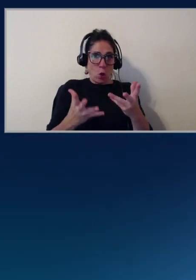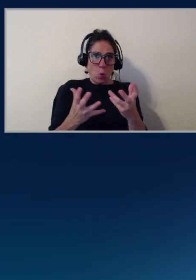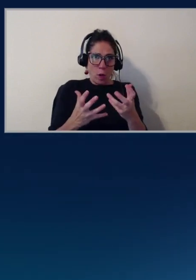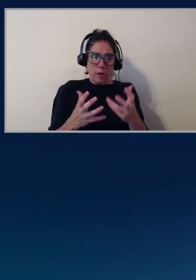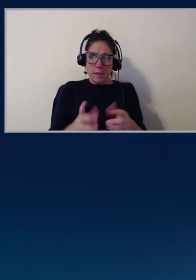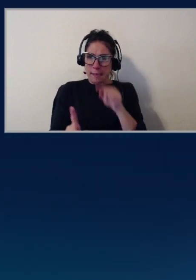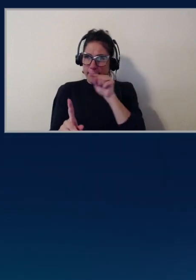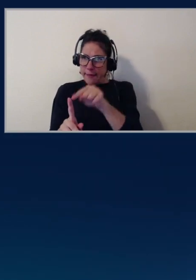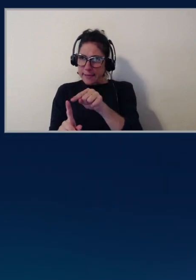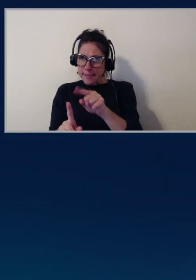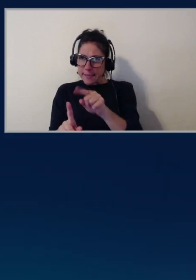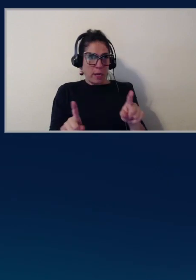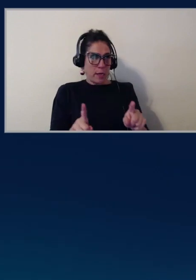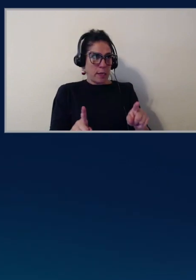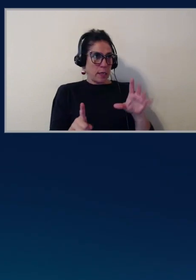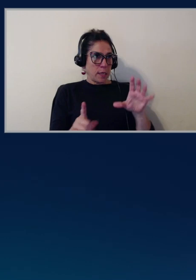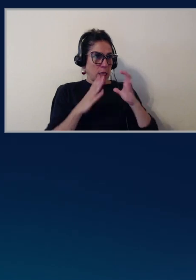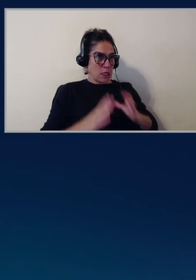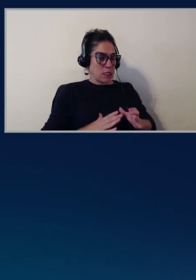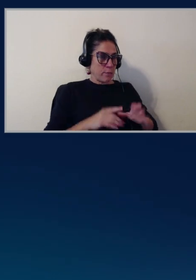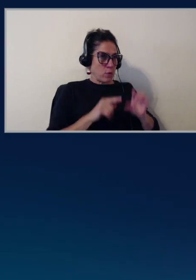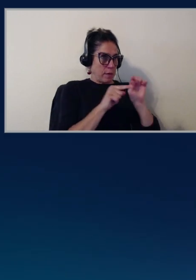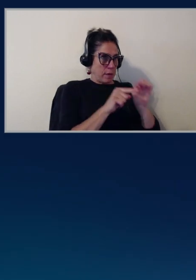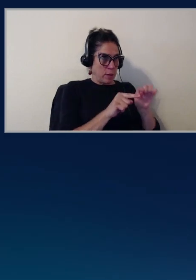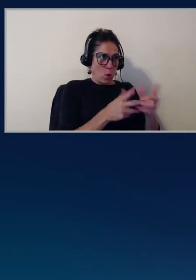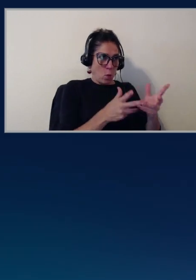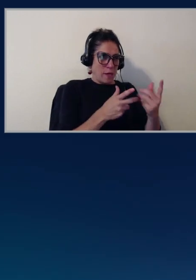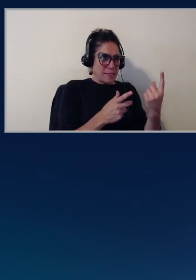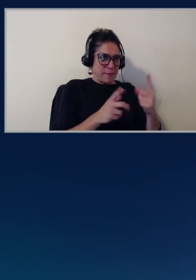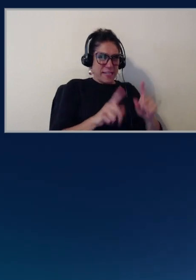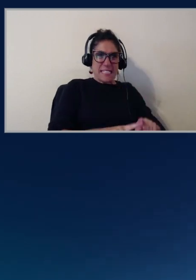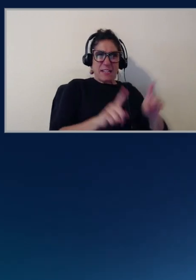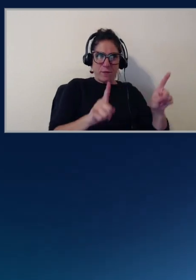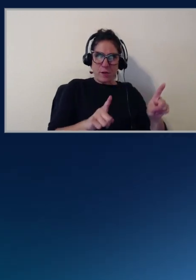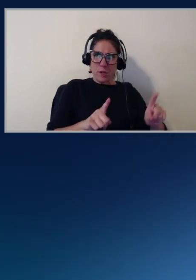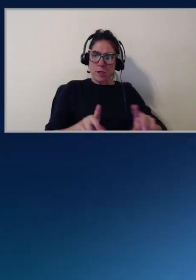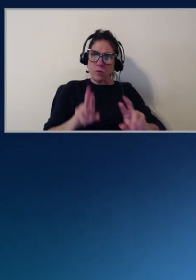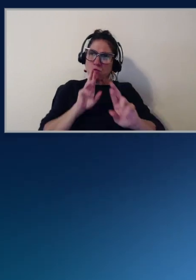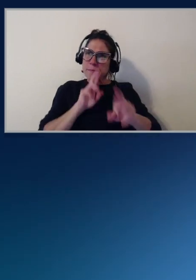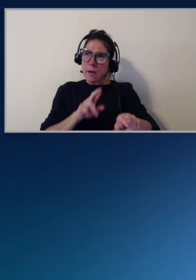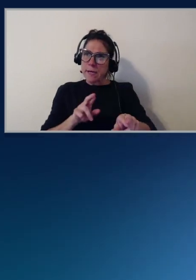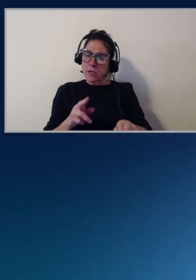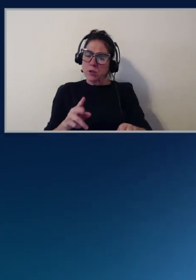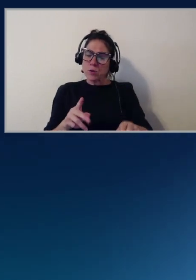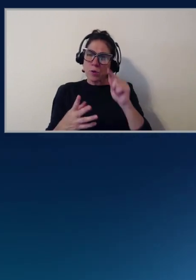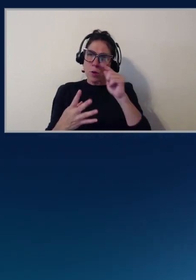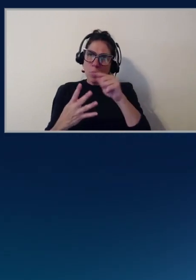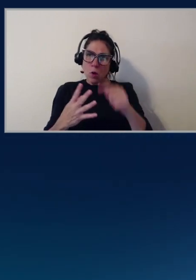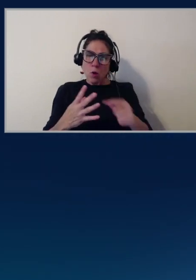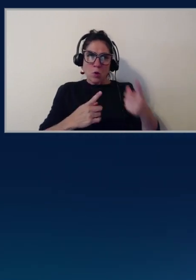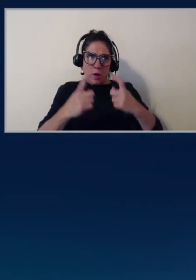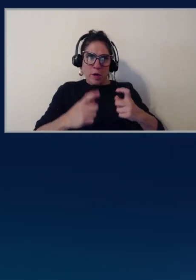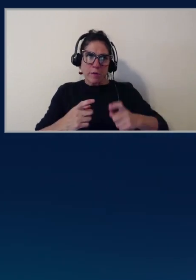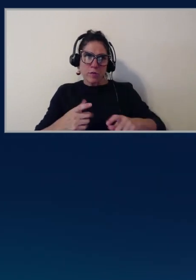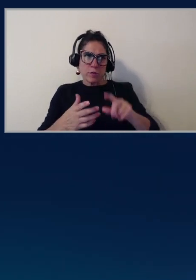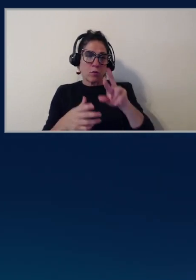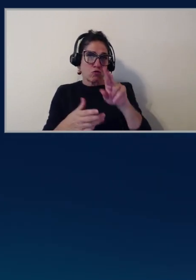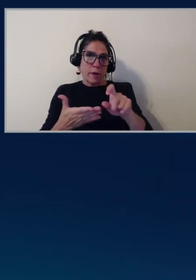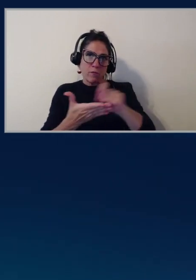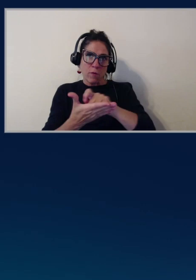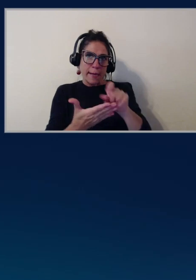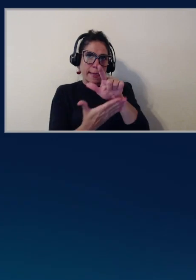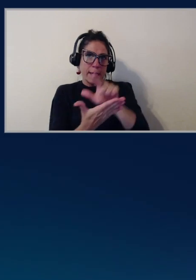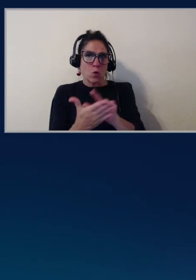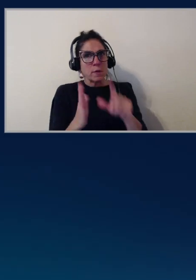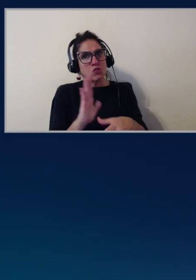but customer B wants like something slightly different. And when you're responding to those questions, you have to rewrite those responses. Legal has to review them.